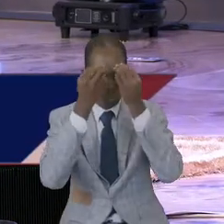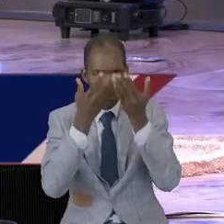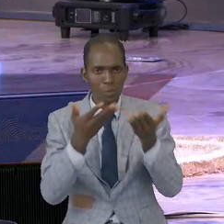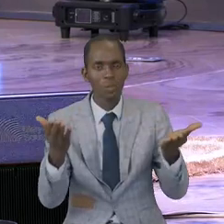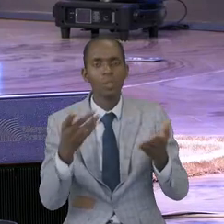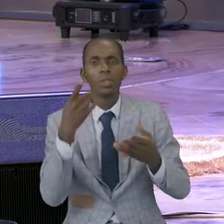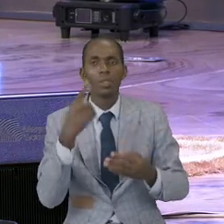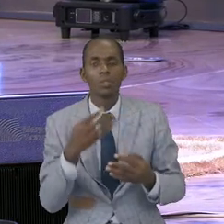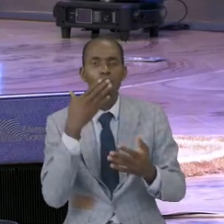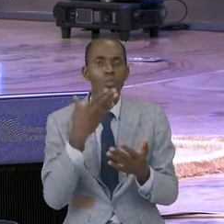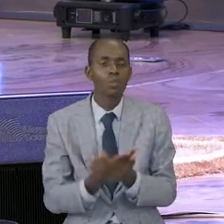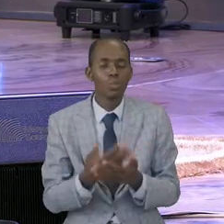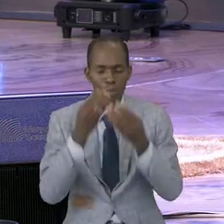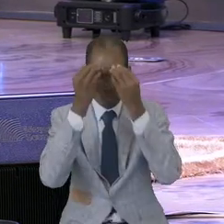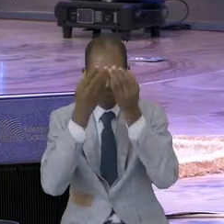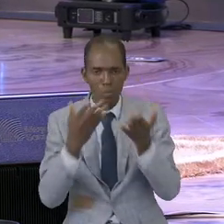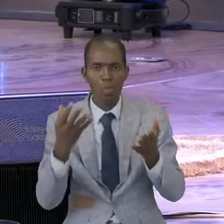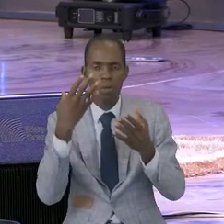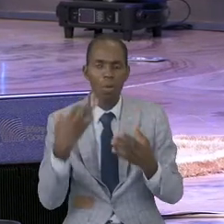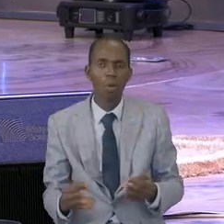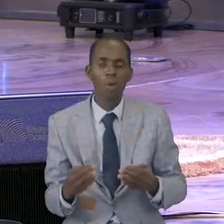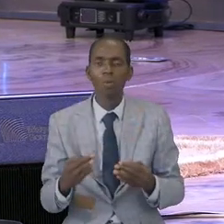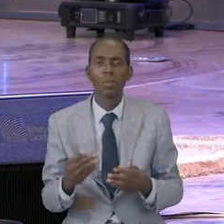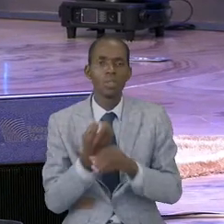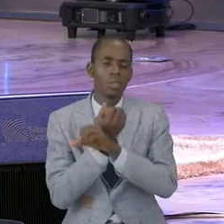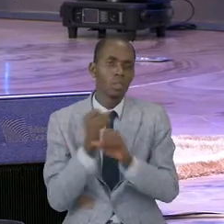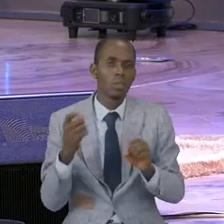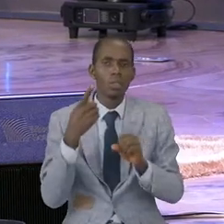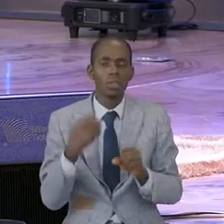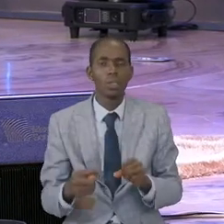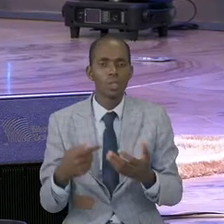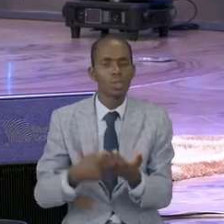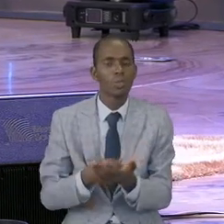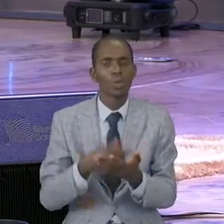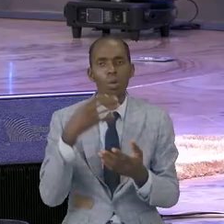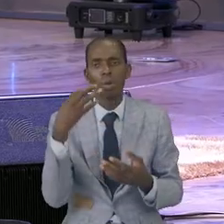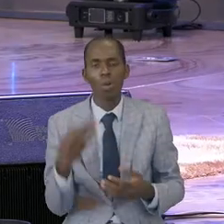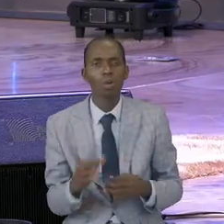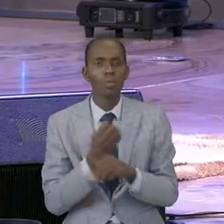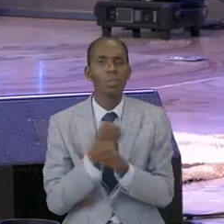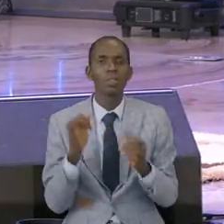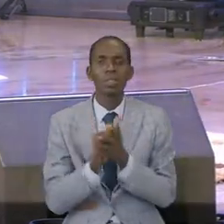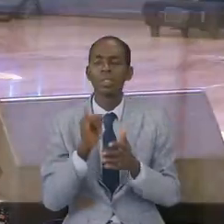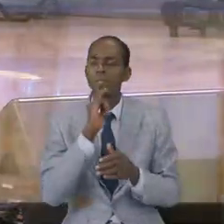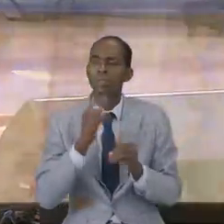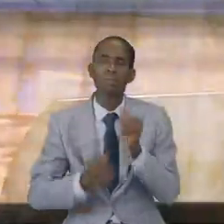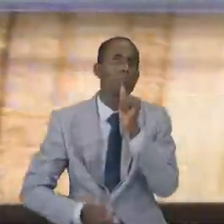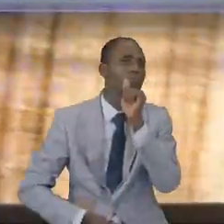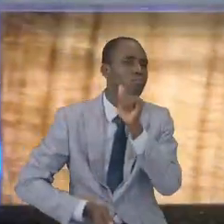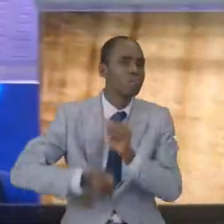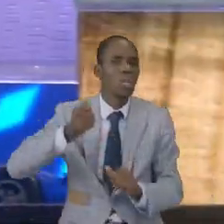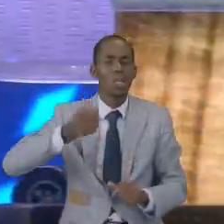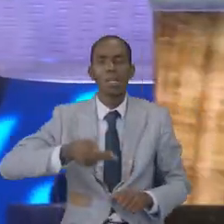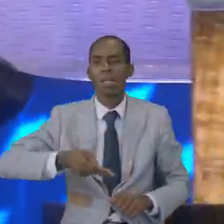the good news of salvation, the glad tidings of salvation, the gospel of salvation. That's the highest good you can